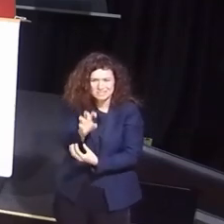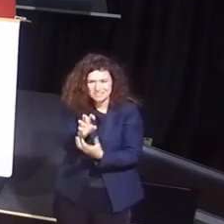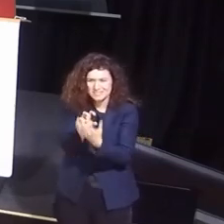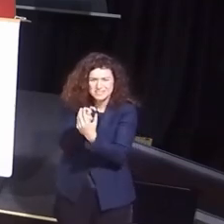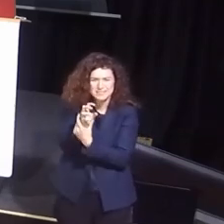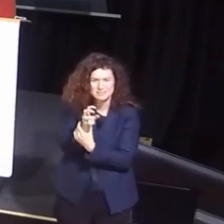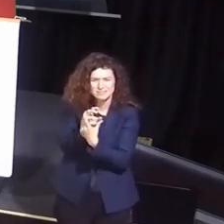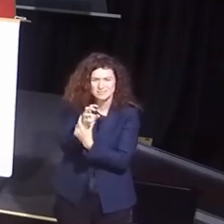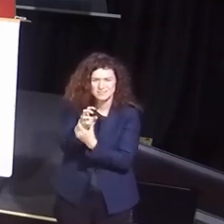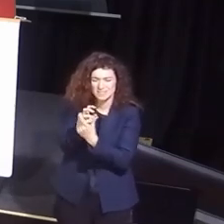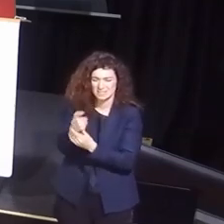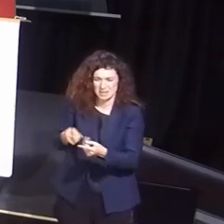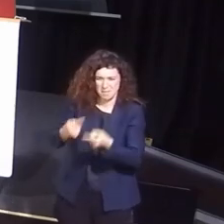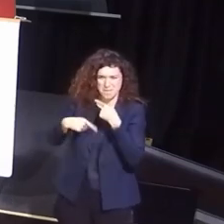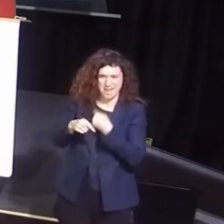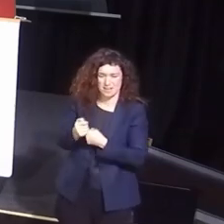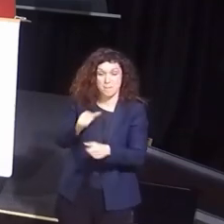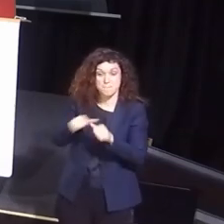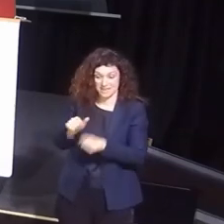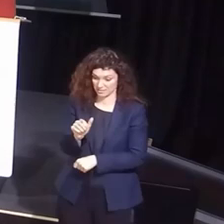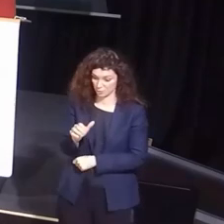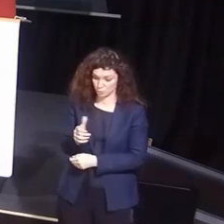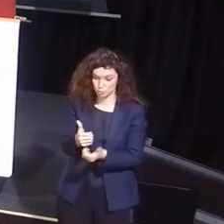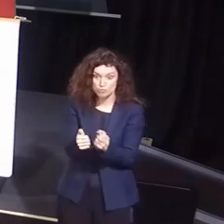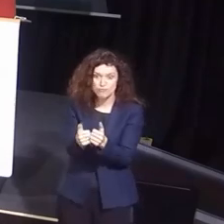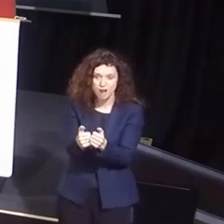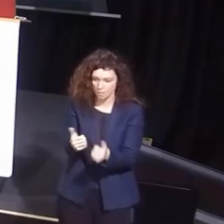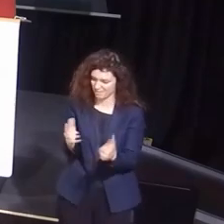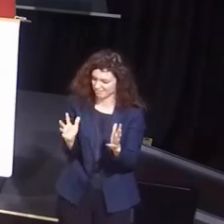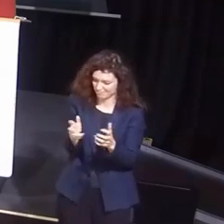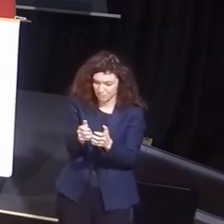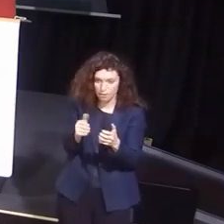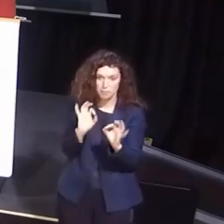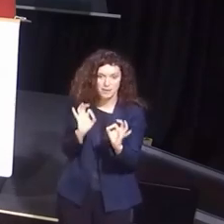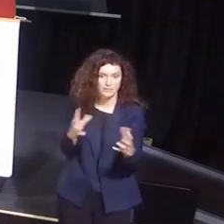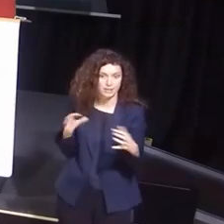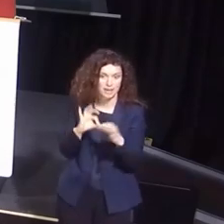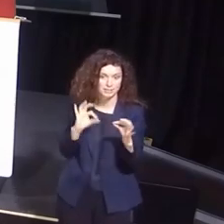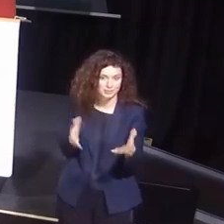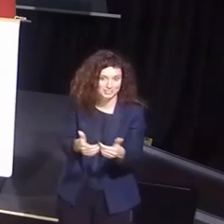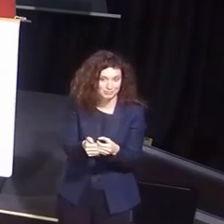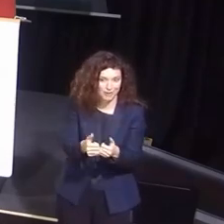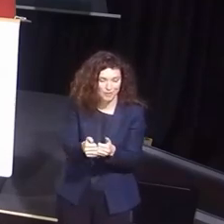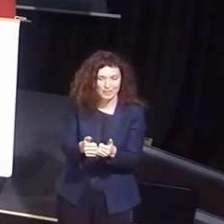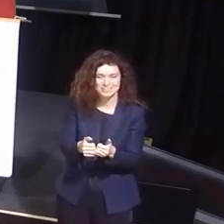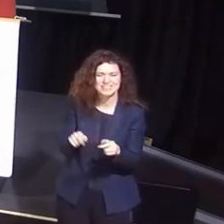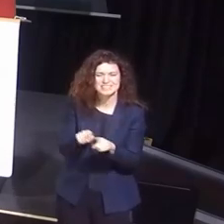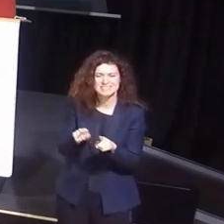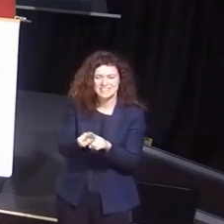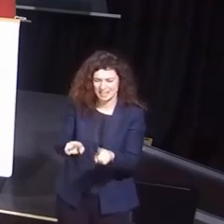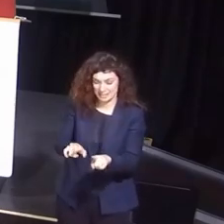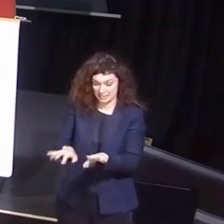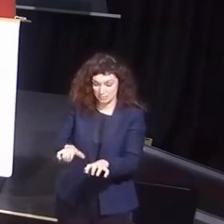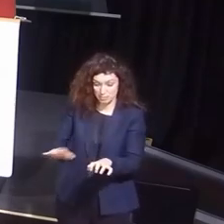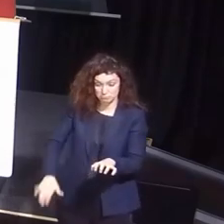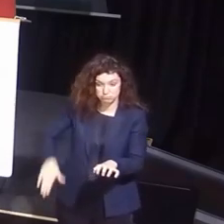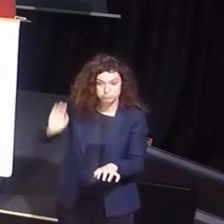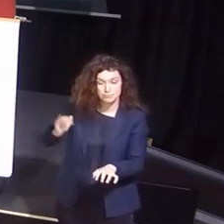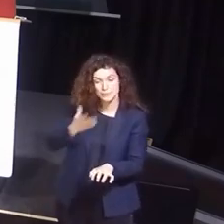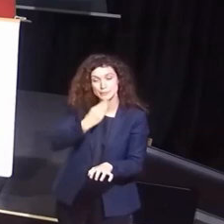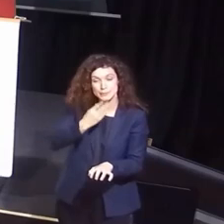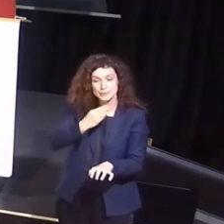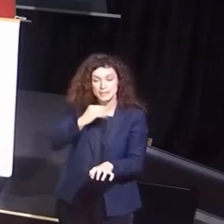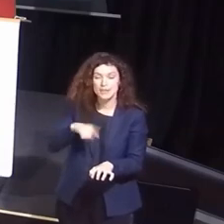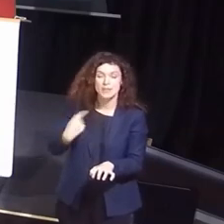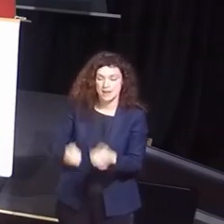which is controller shapes, conveniently. But keyboards also cognitively, even though I grew up with keyboard playing, now suddenly since